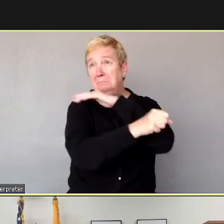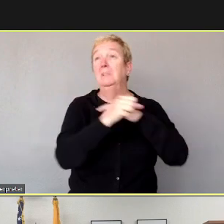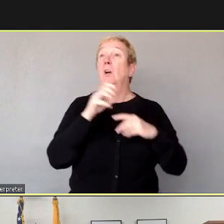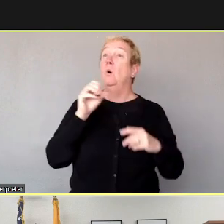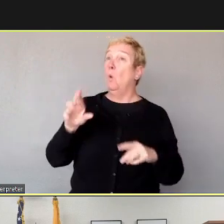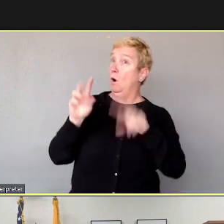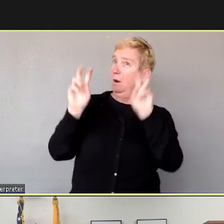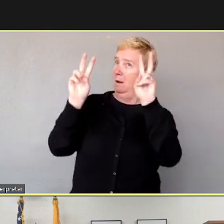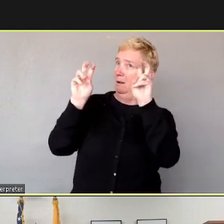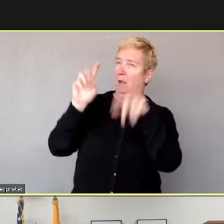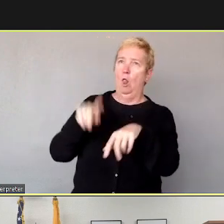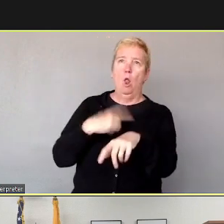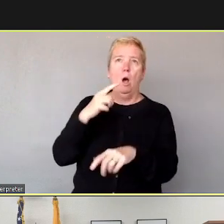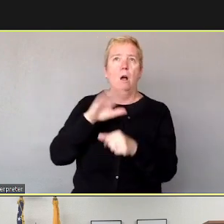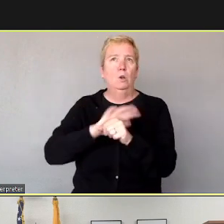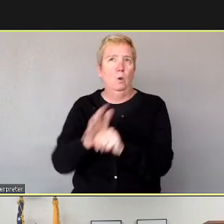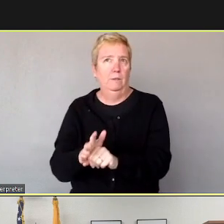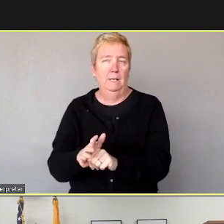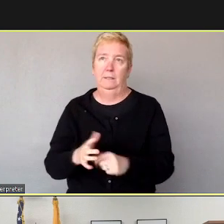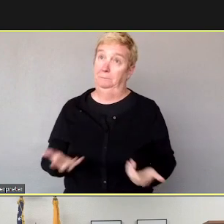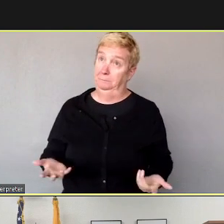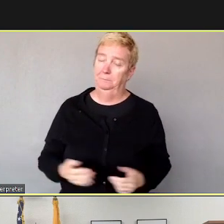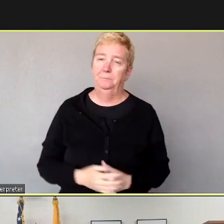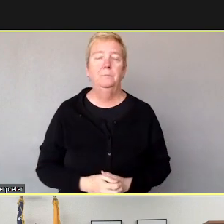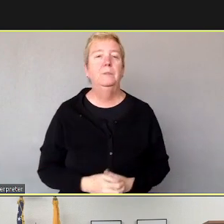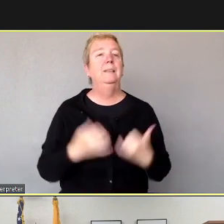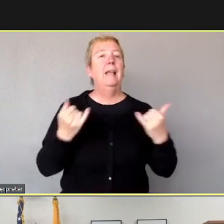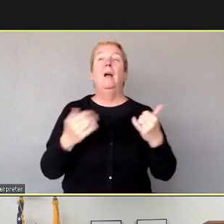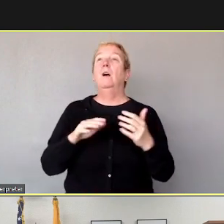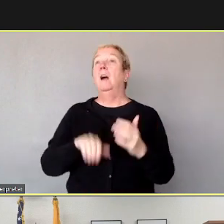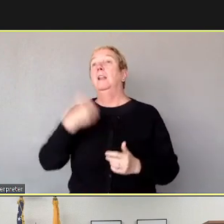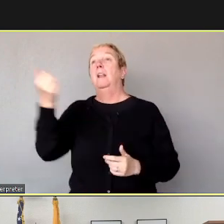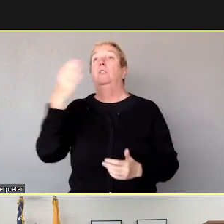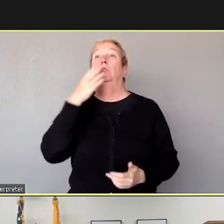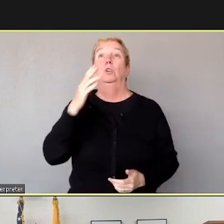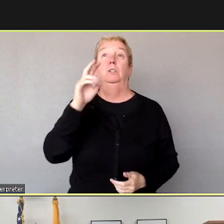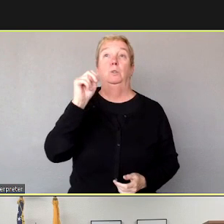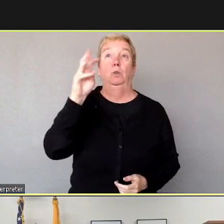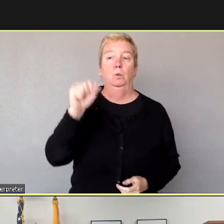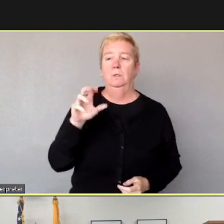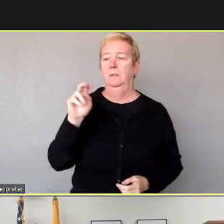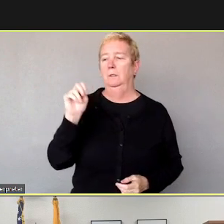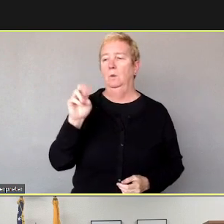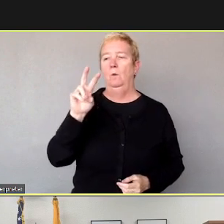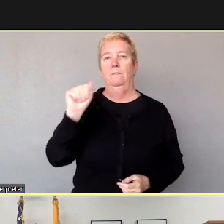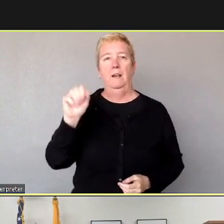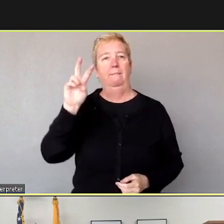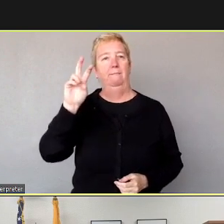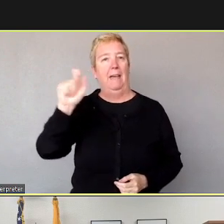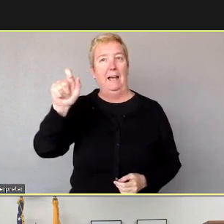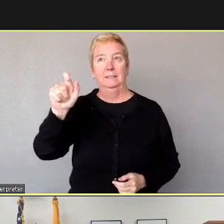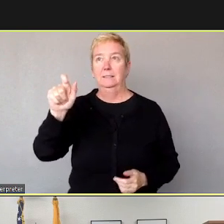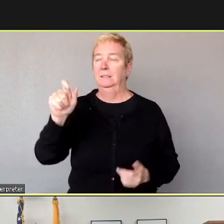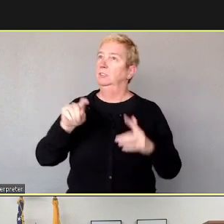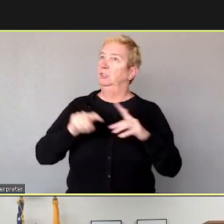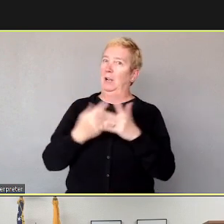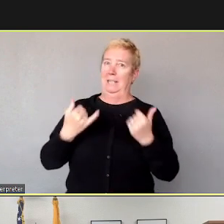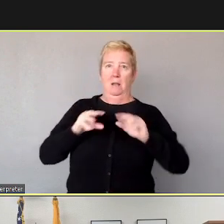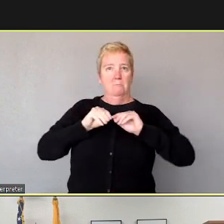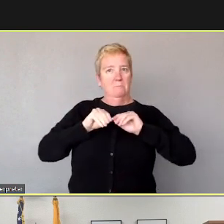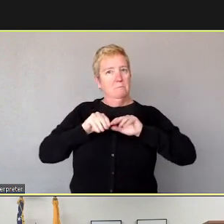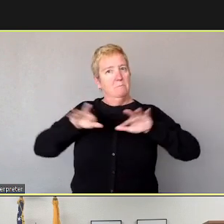the infection. Next slide. More good news. Novavex rollout is underway. I have a